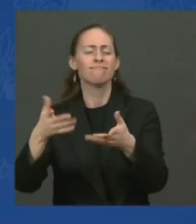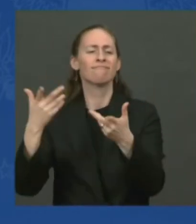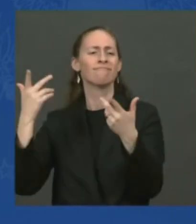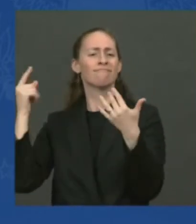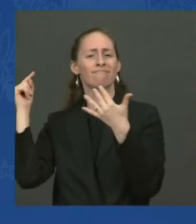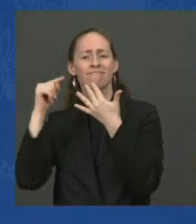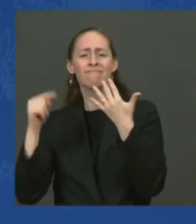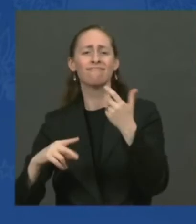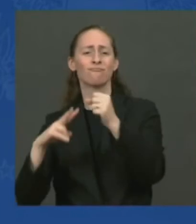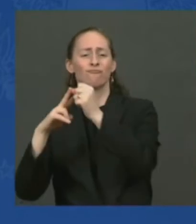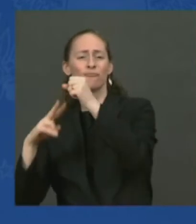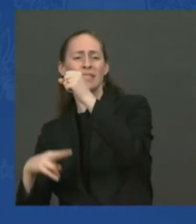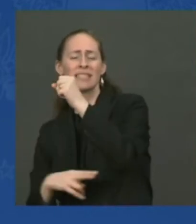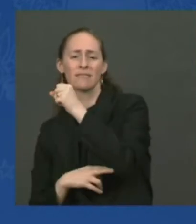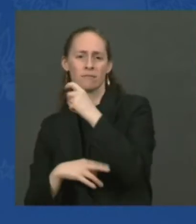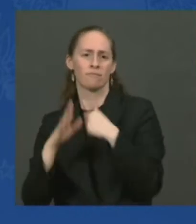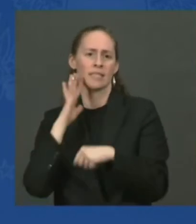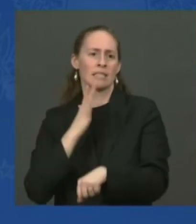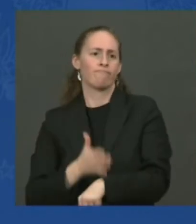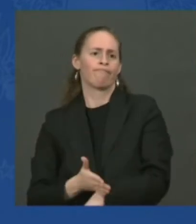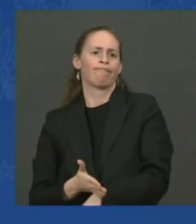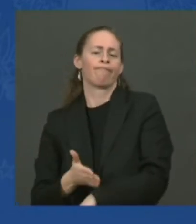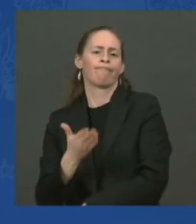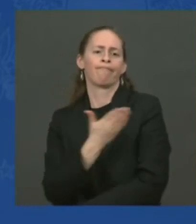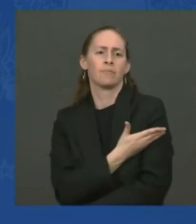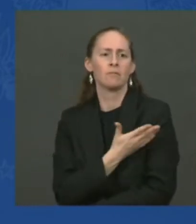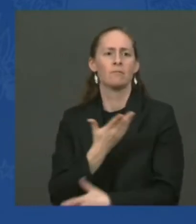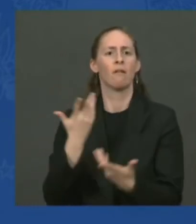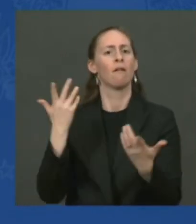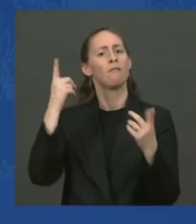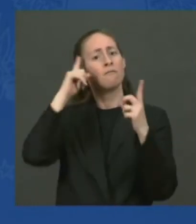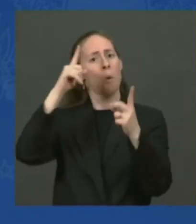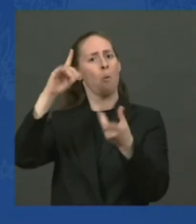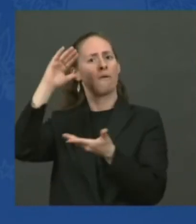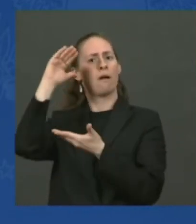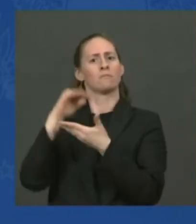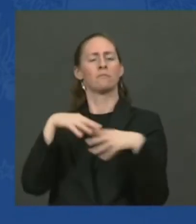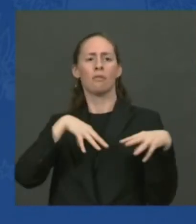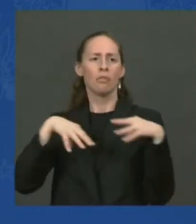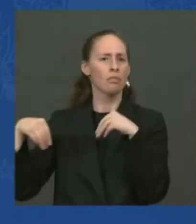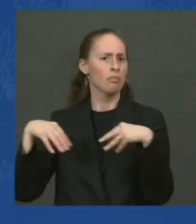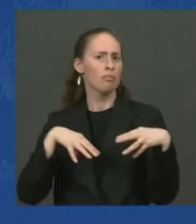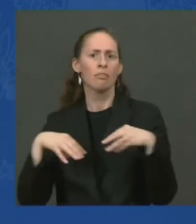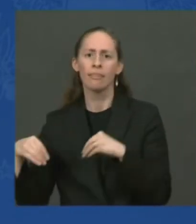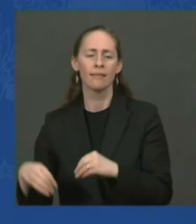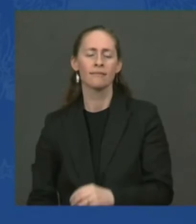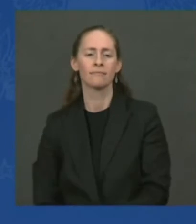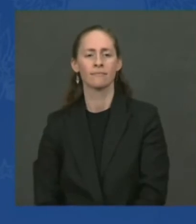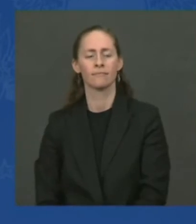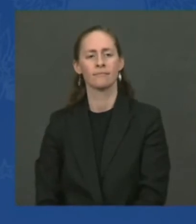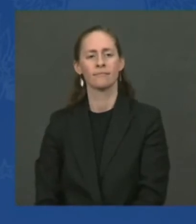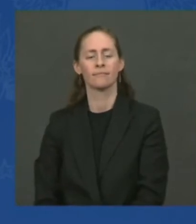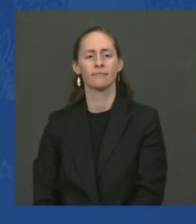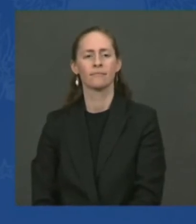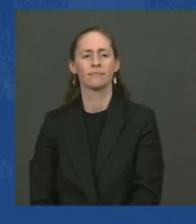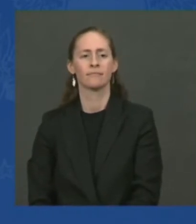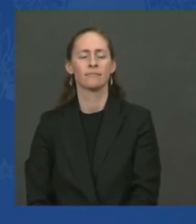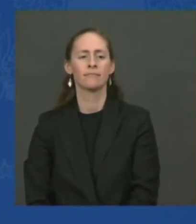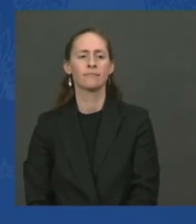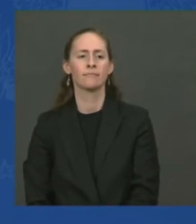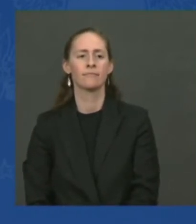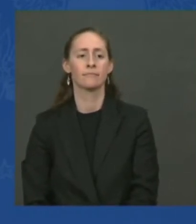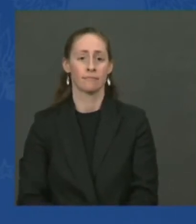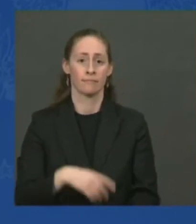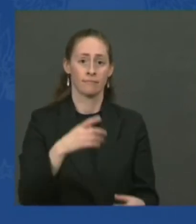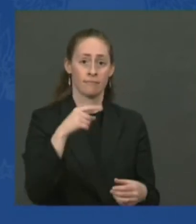lose power in those days and weeks as a consequence of storms that hit. Folks, this bipartisan law, for the first